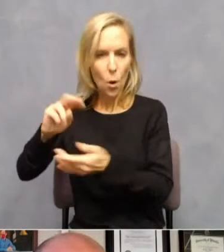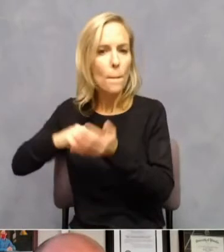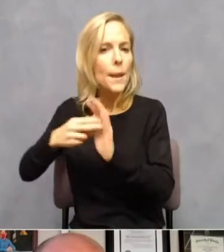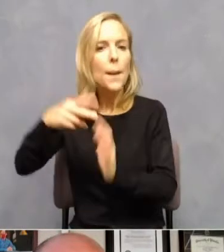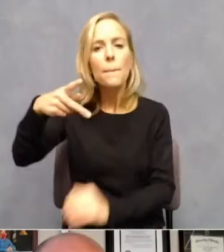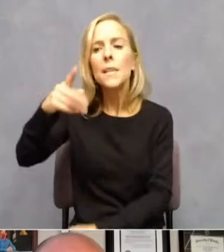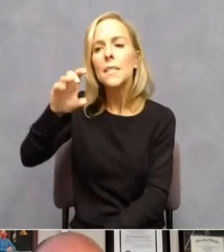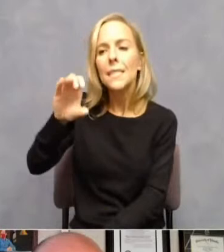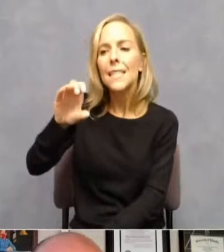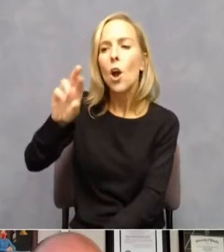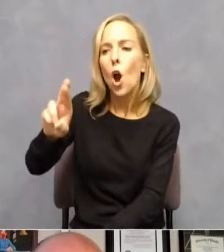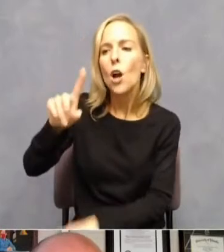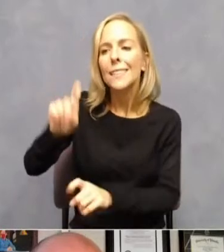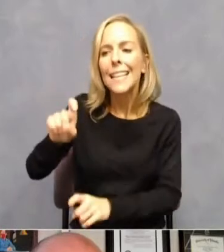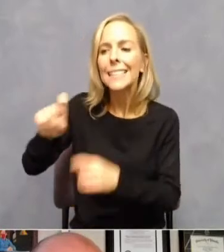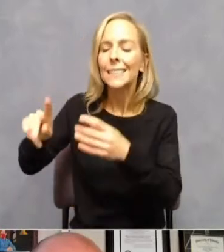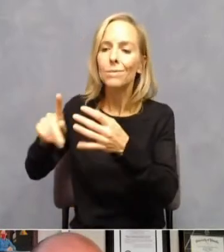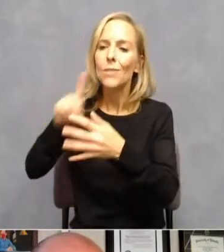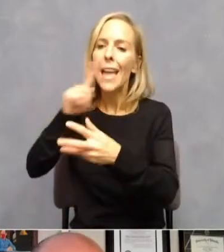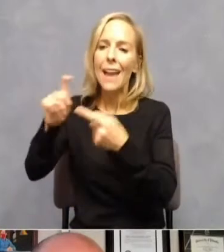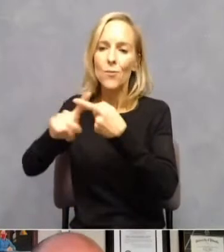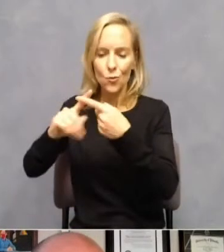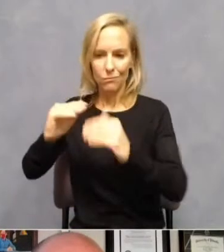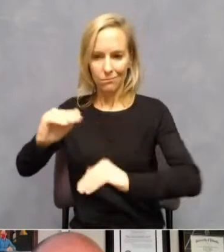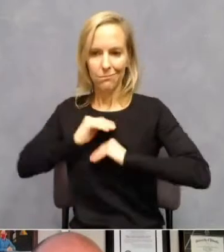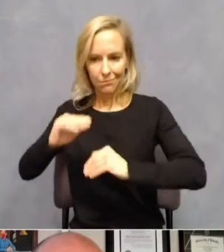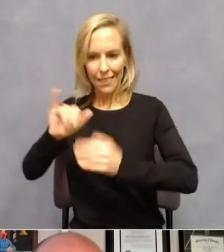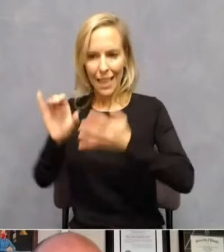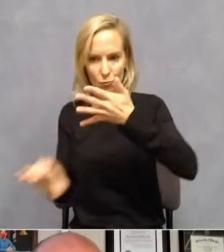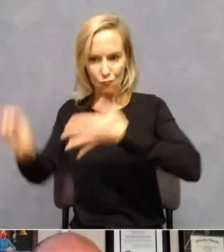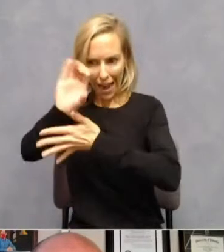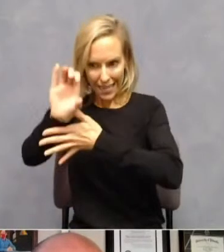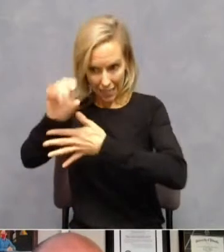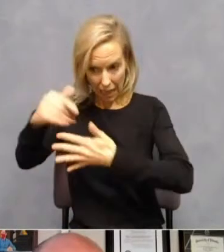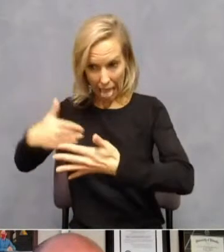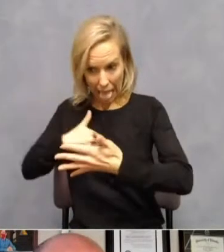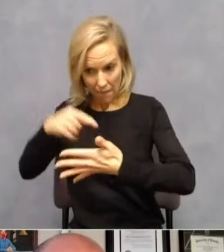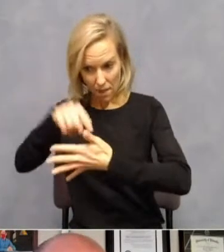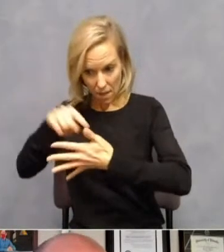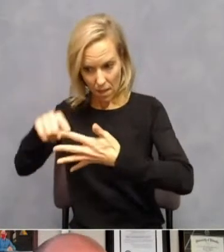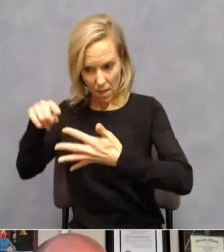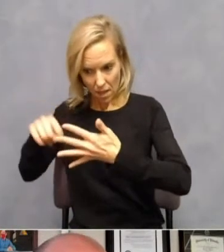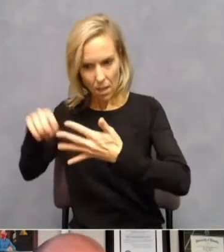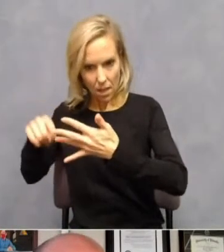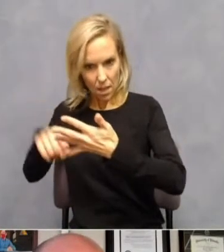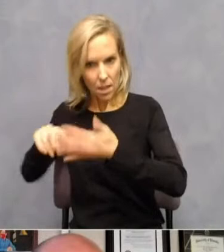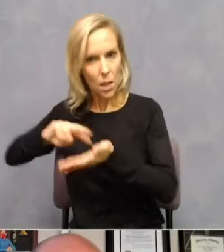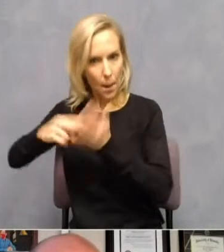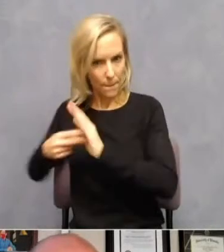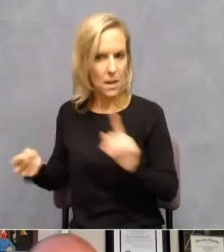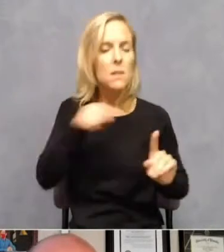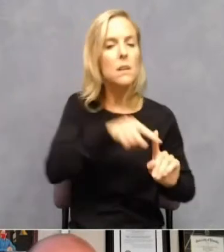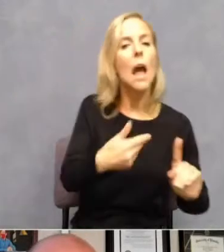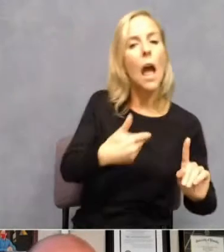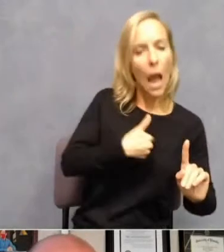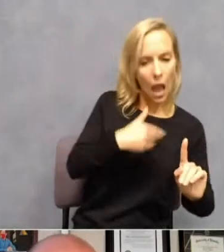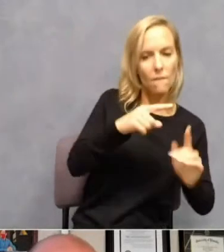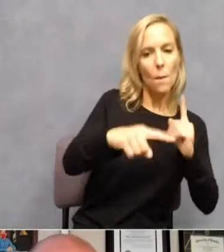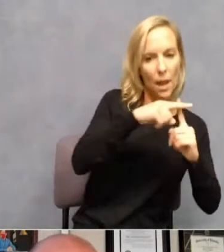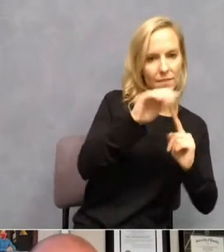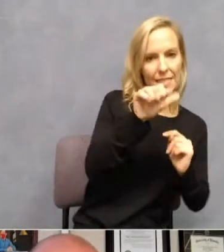criteria that would make them a confirmed case without the qualification of probable. And then there were questions here